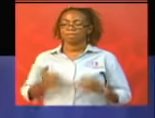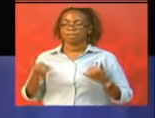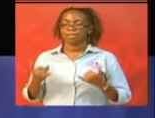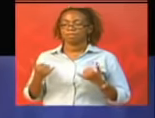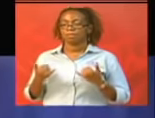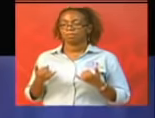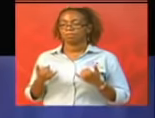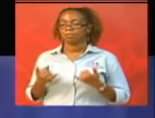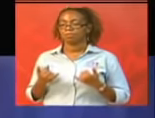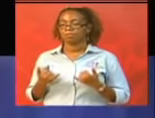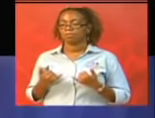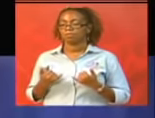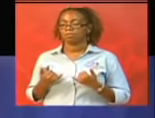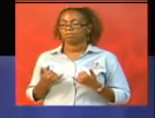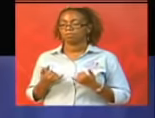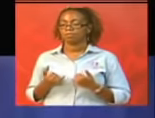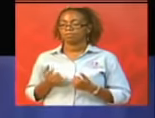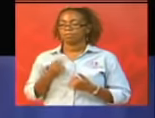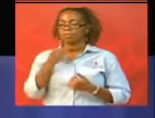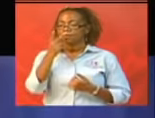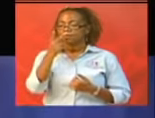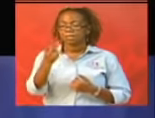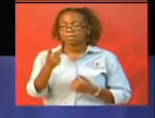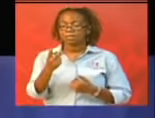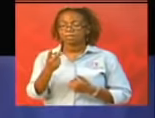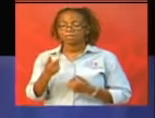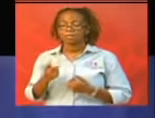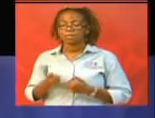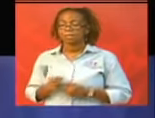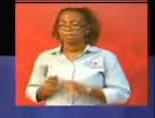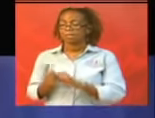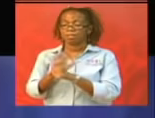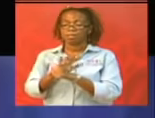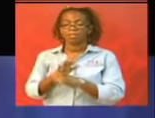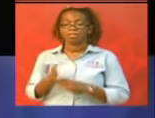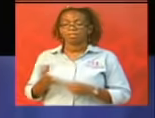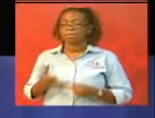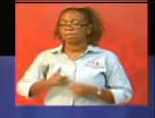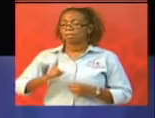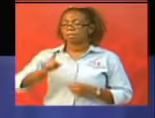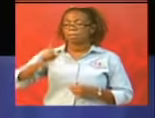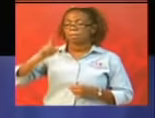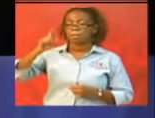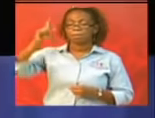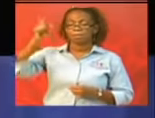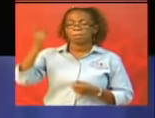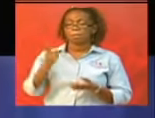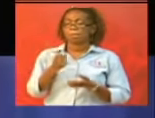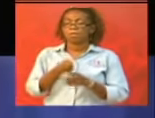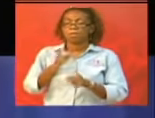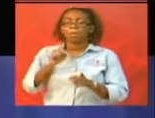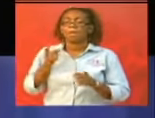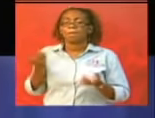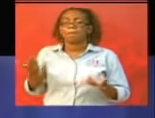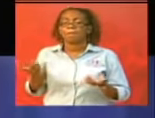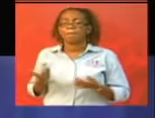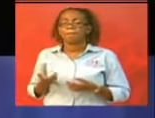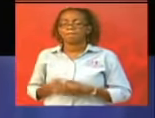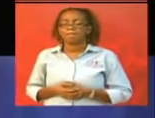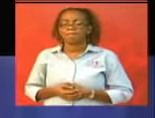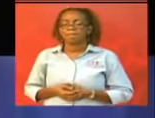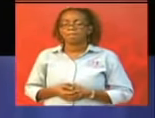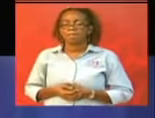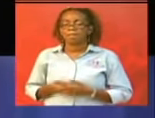these COVID-19 cases propagating from? I mean, we've now been in about 2.5, probably 3 incubation cycles. So